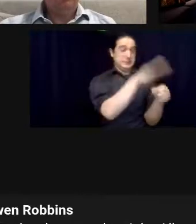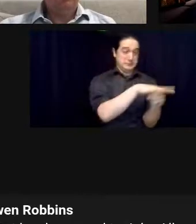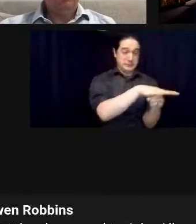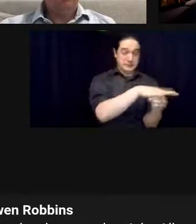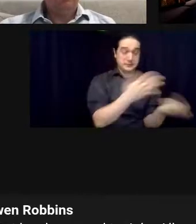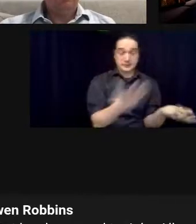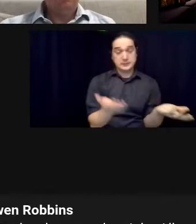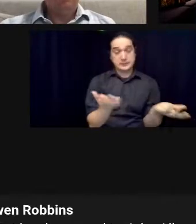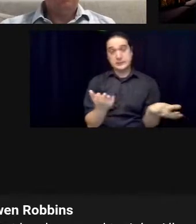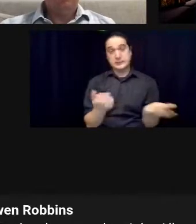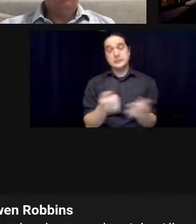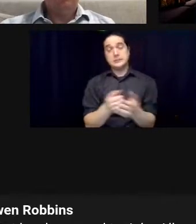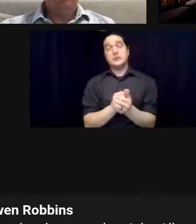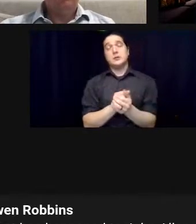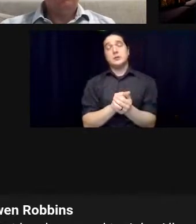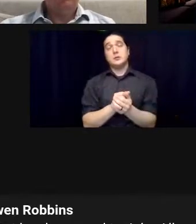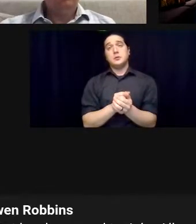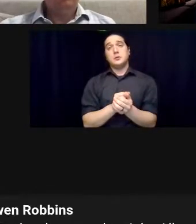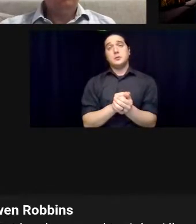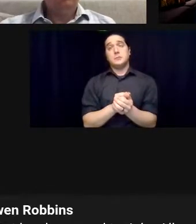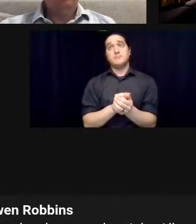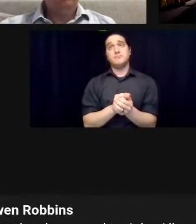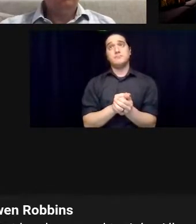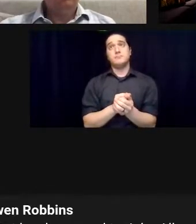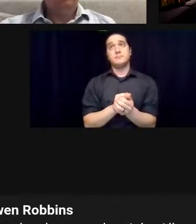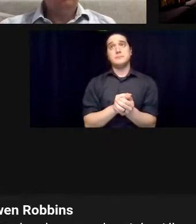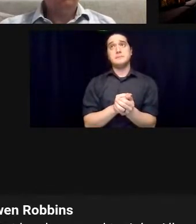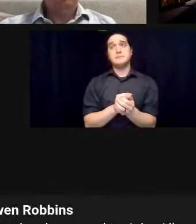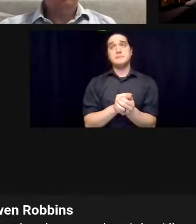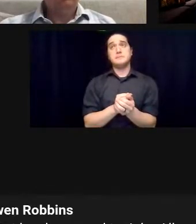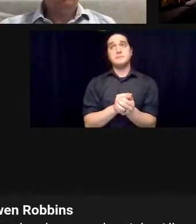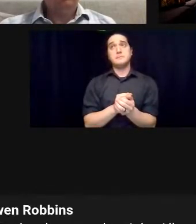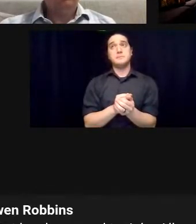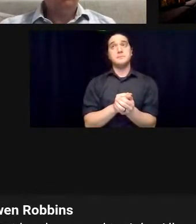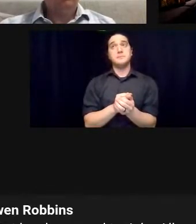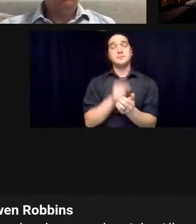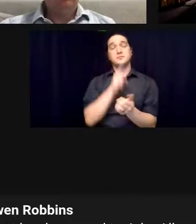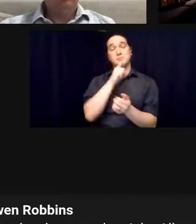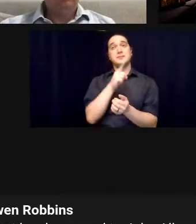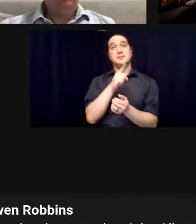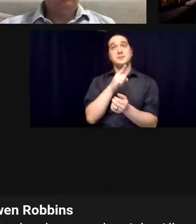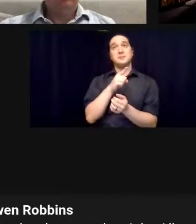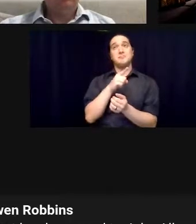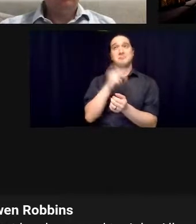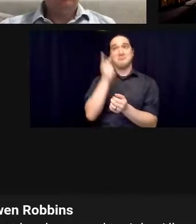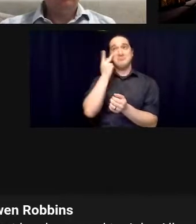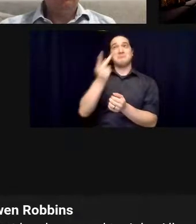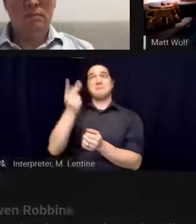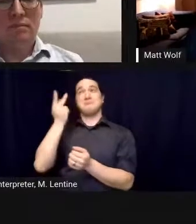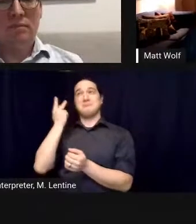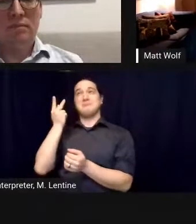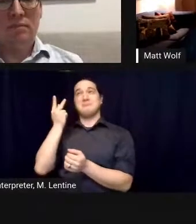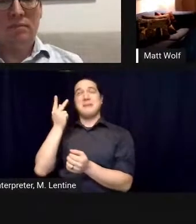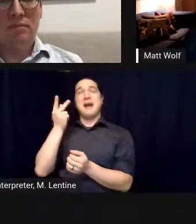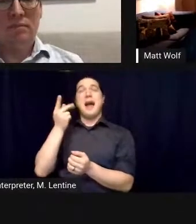researched bias for two what they could pack into one tiny i think it's about the size of two football